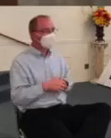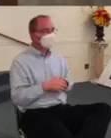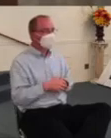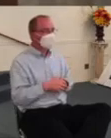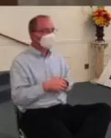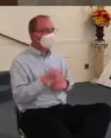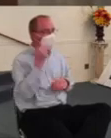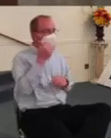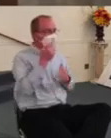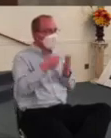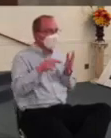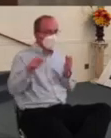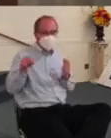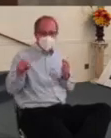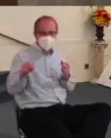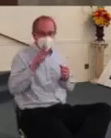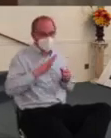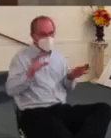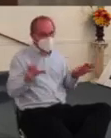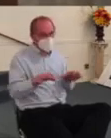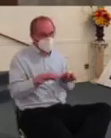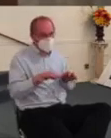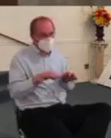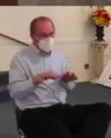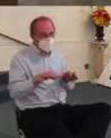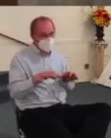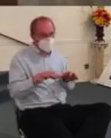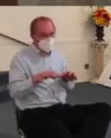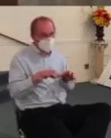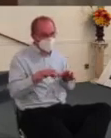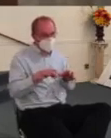of the time frame that Jesus knew he was in